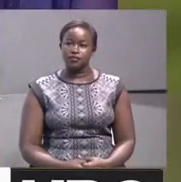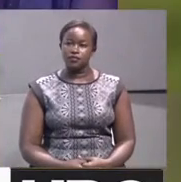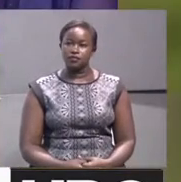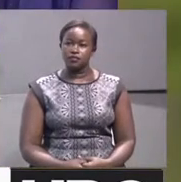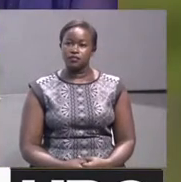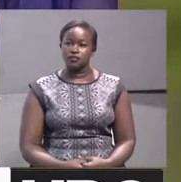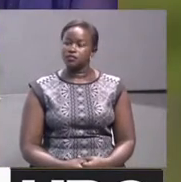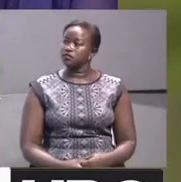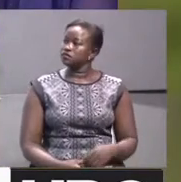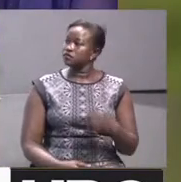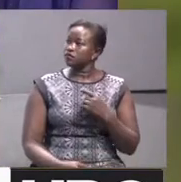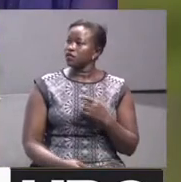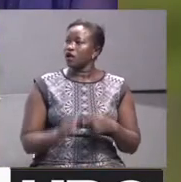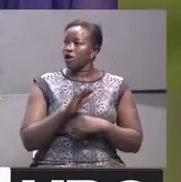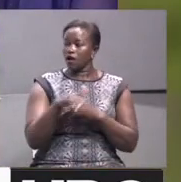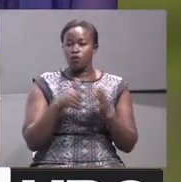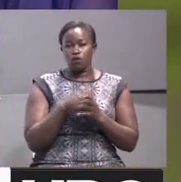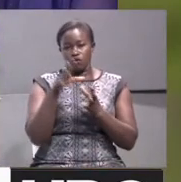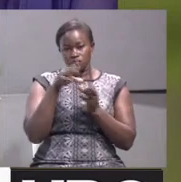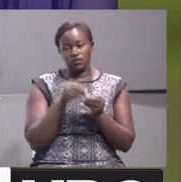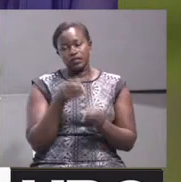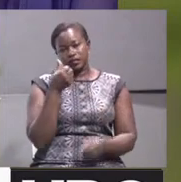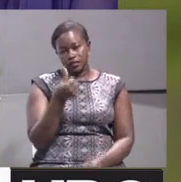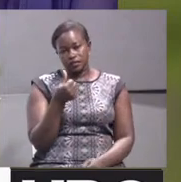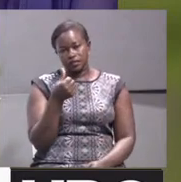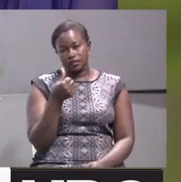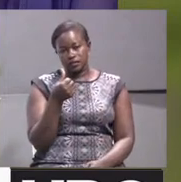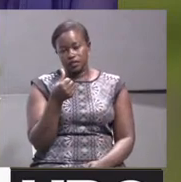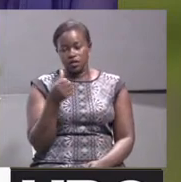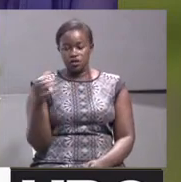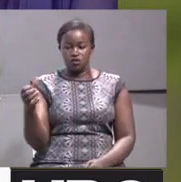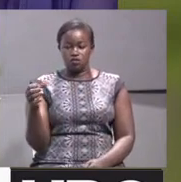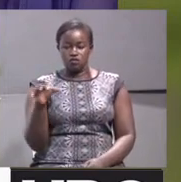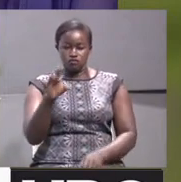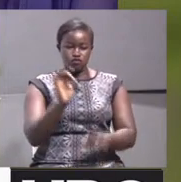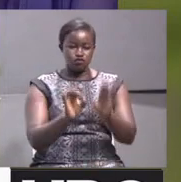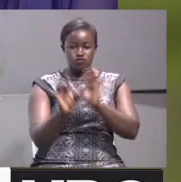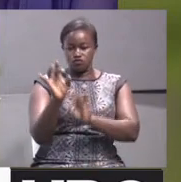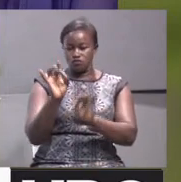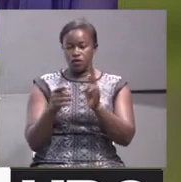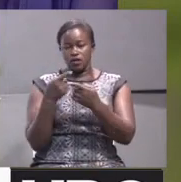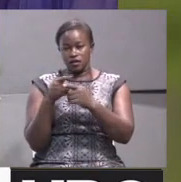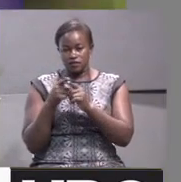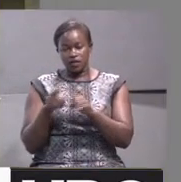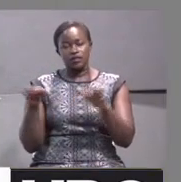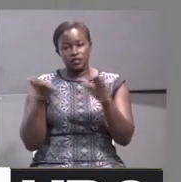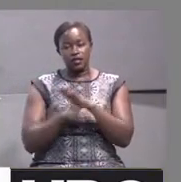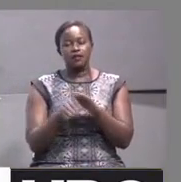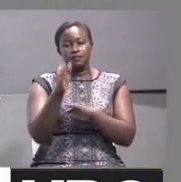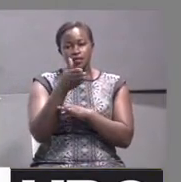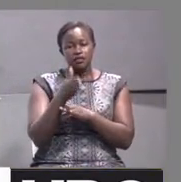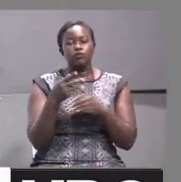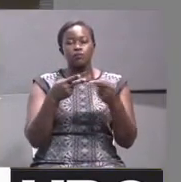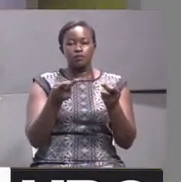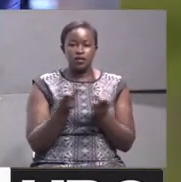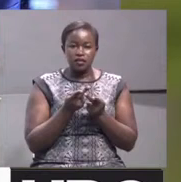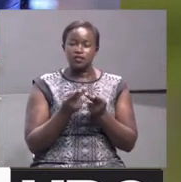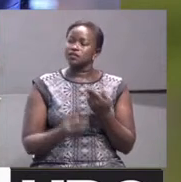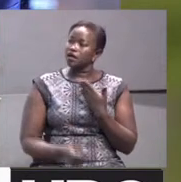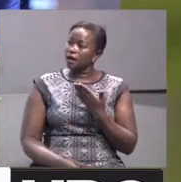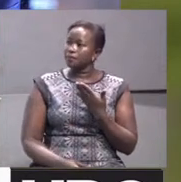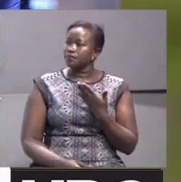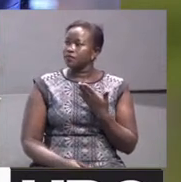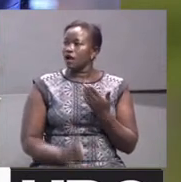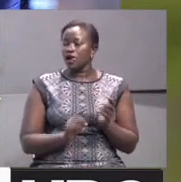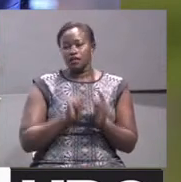They were six in number, nominated to various state ministerial posts. They were to